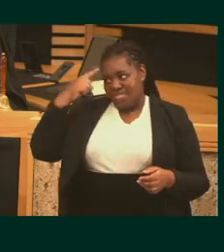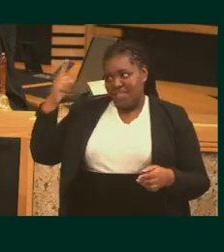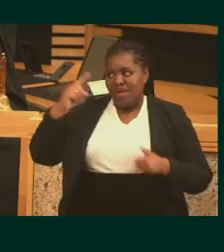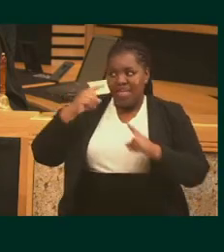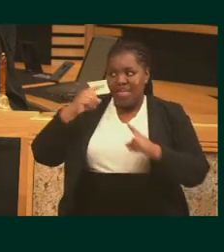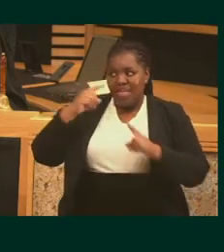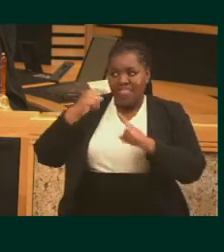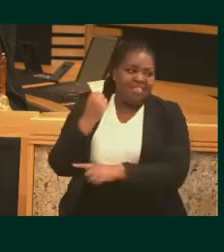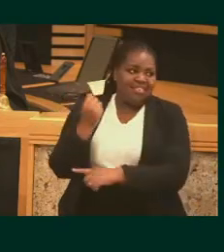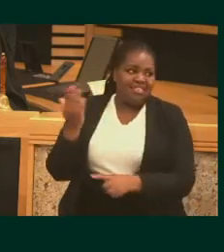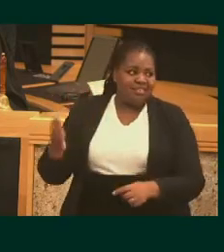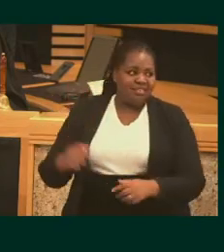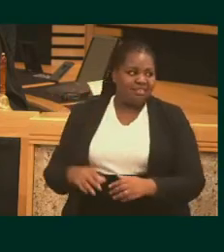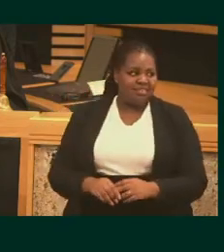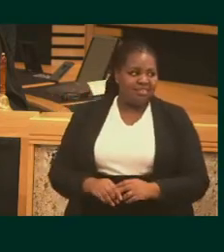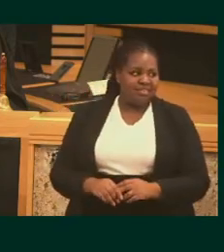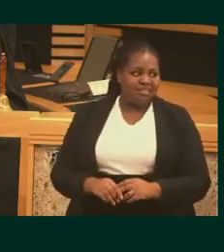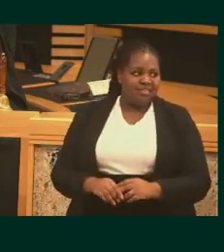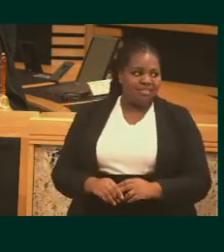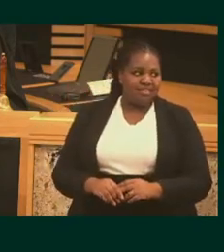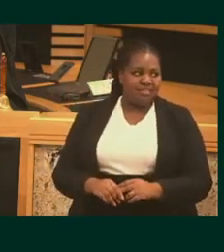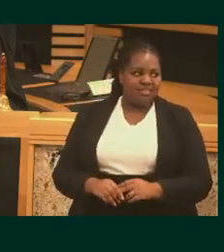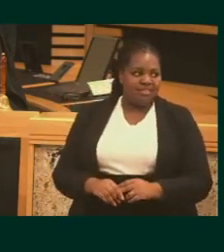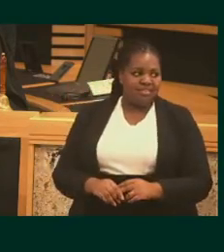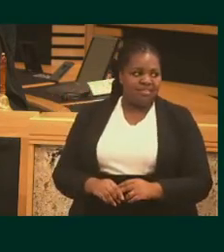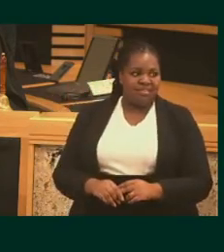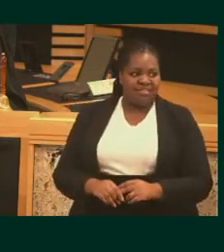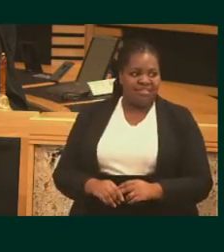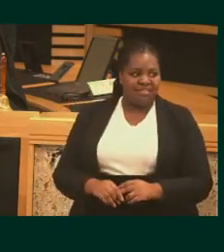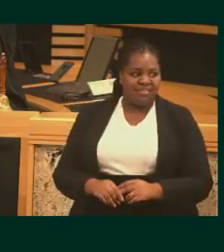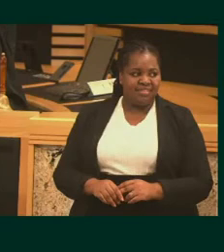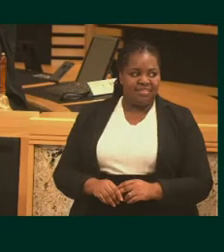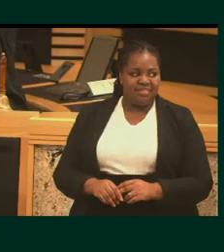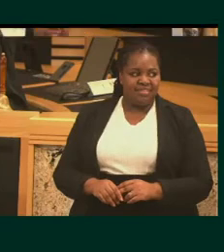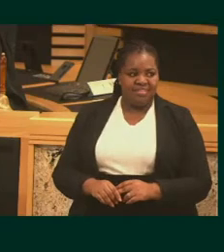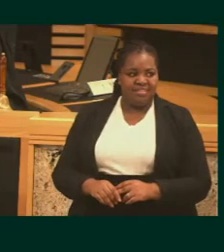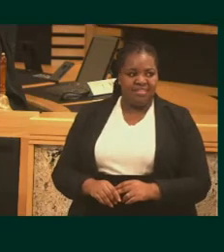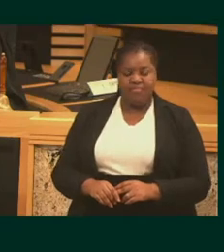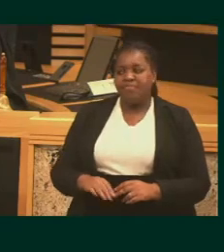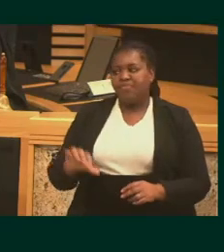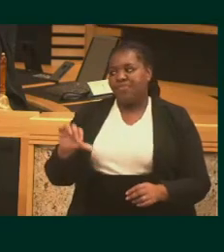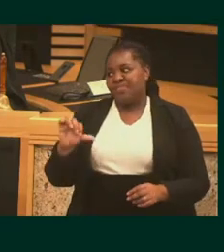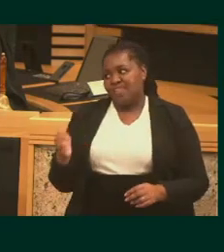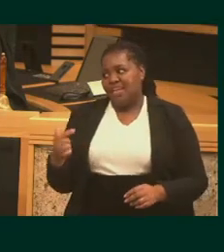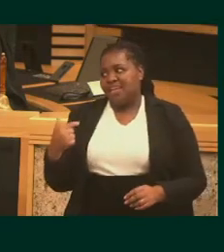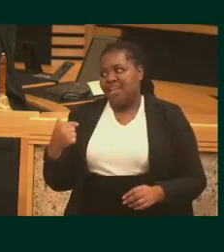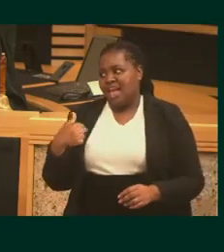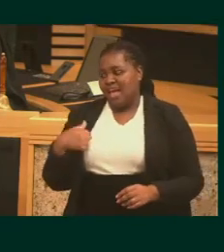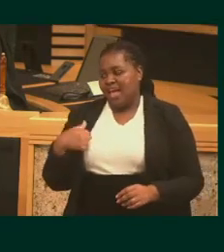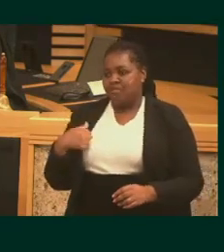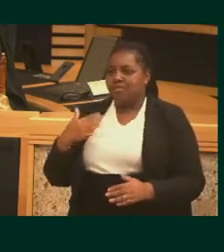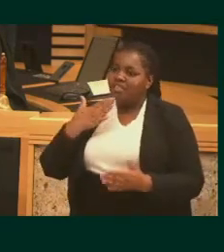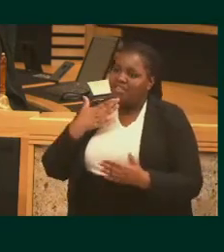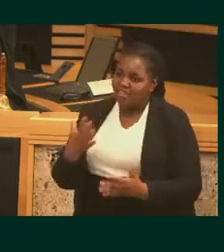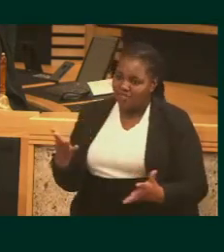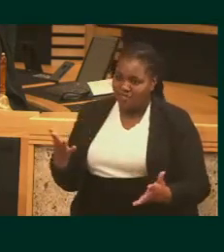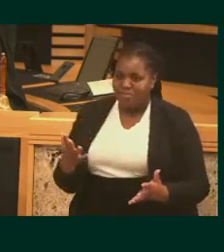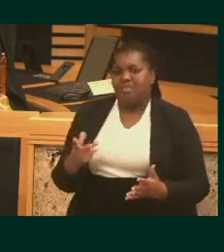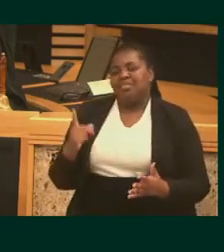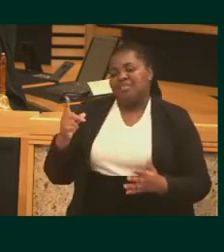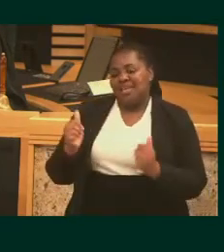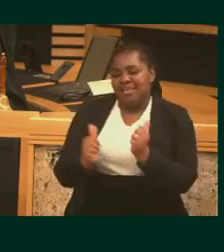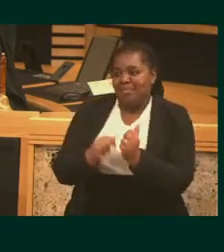last yes then I will then adhere to the directive thank you de